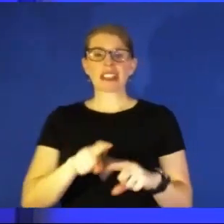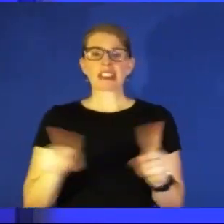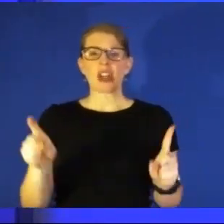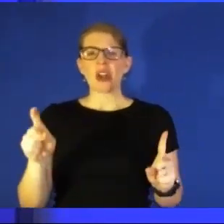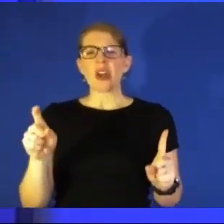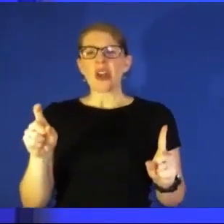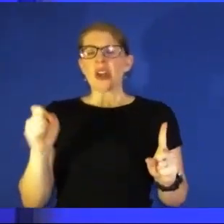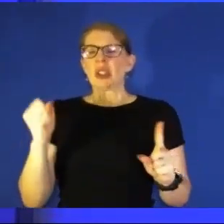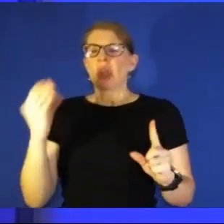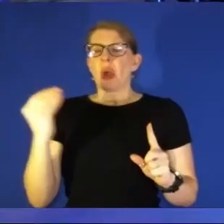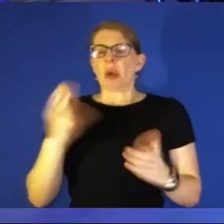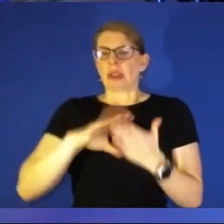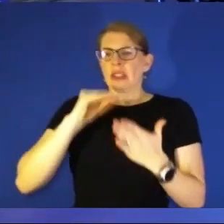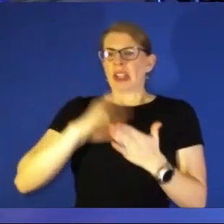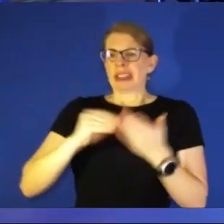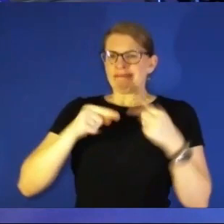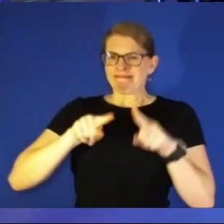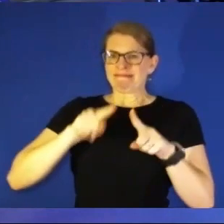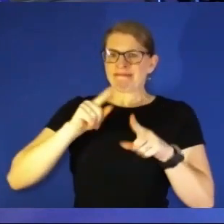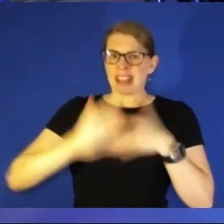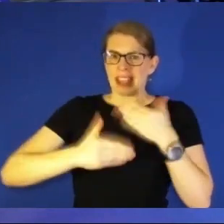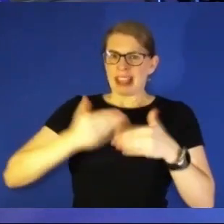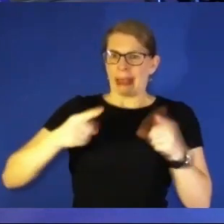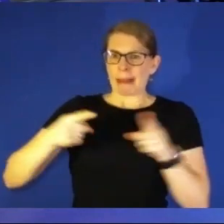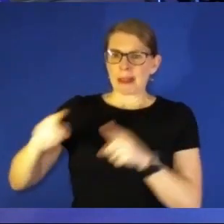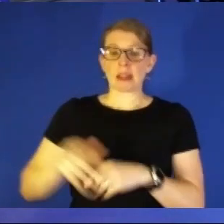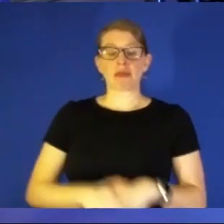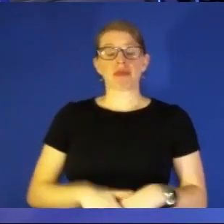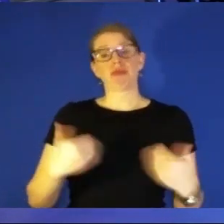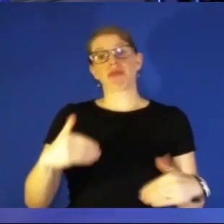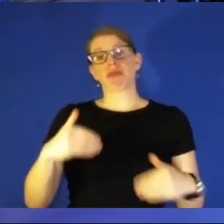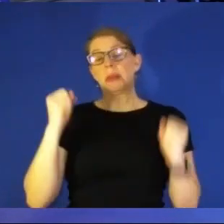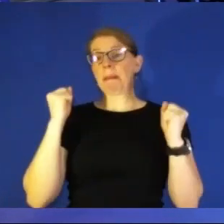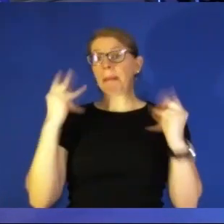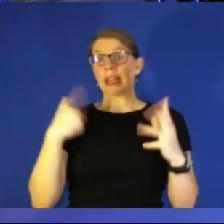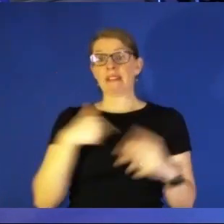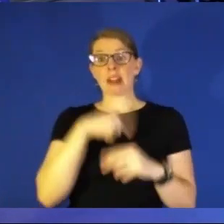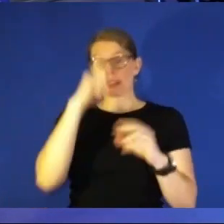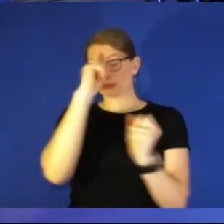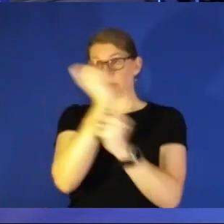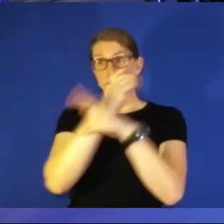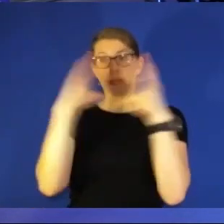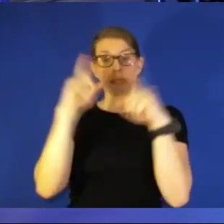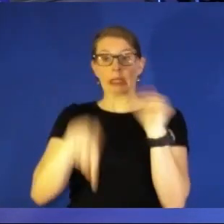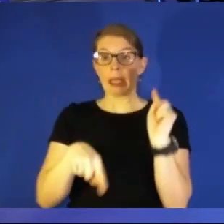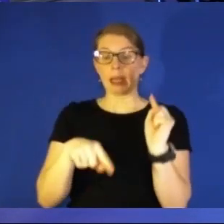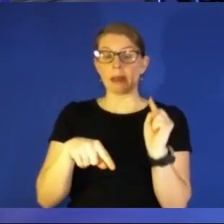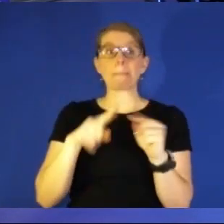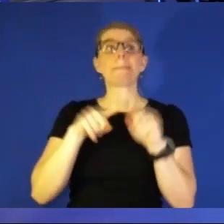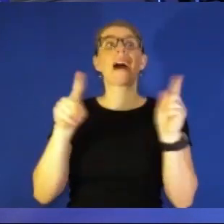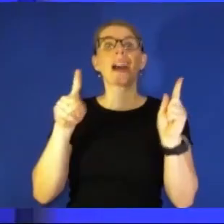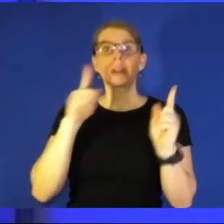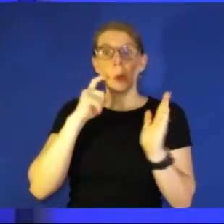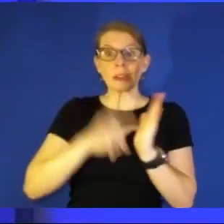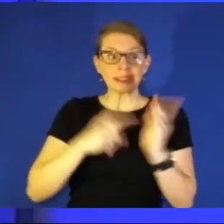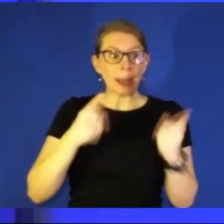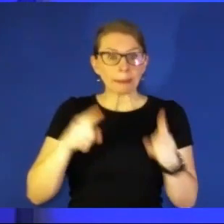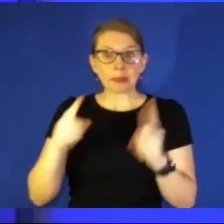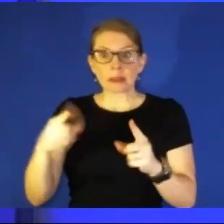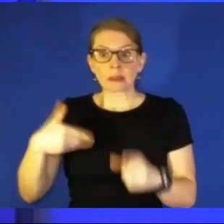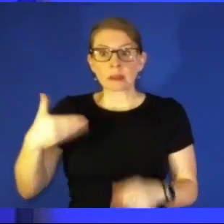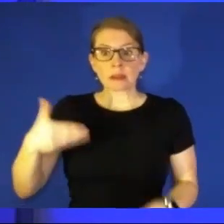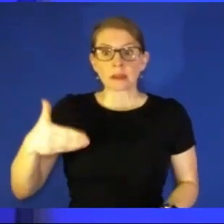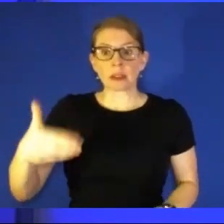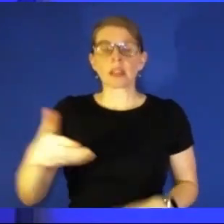learn to do. And that was unimaginable for so many of us until we saw it happening. Yeah. Yeah, we spent a lot of time as a